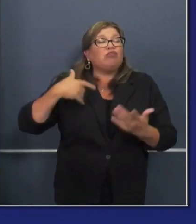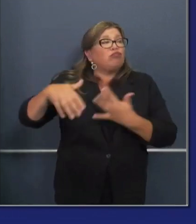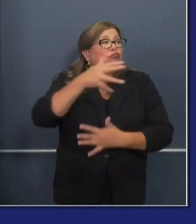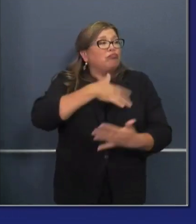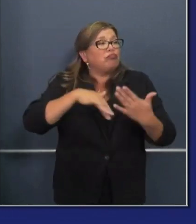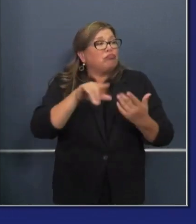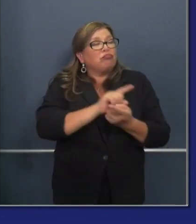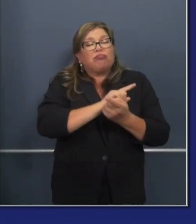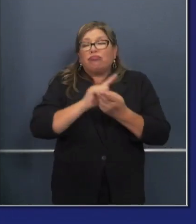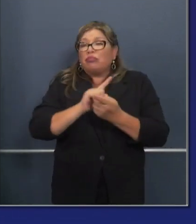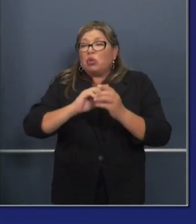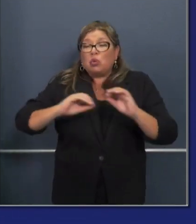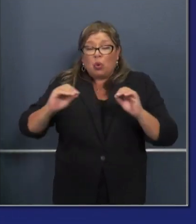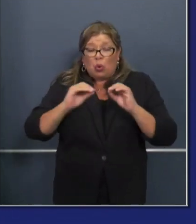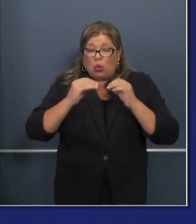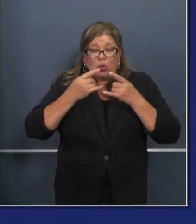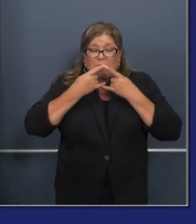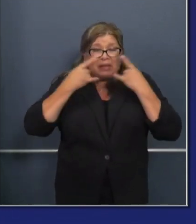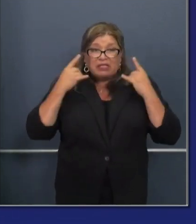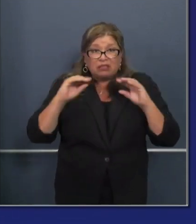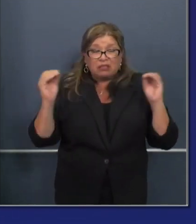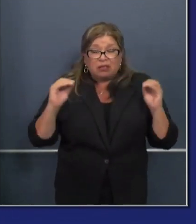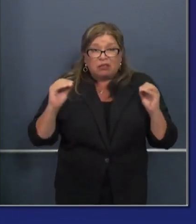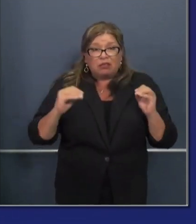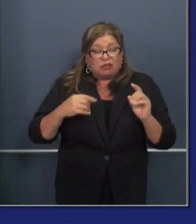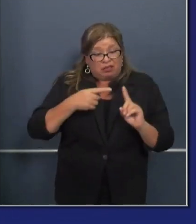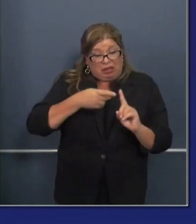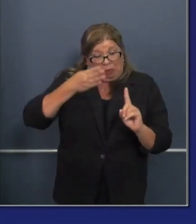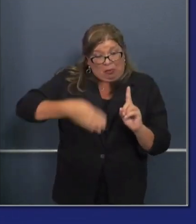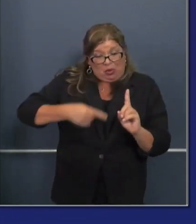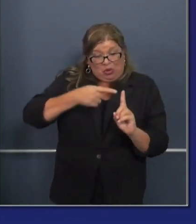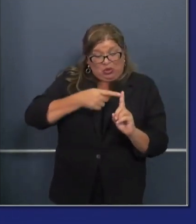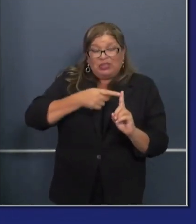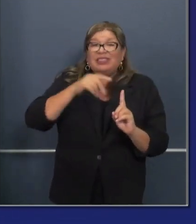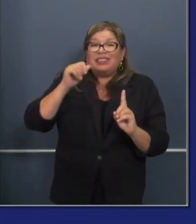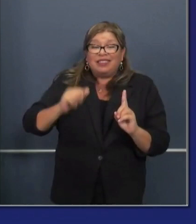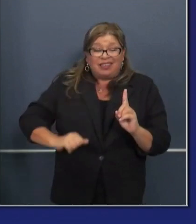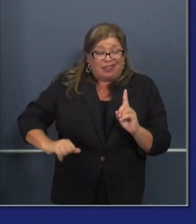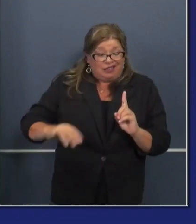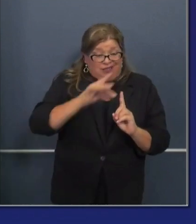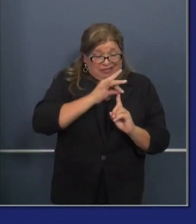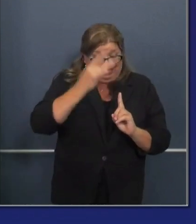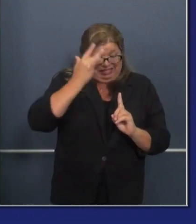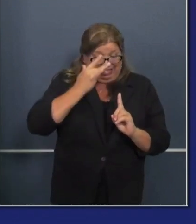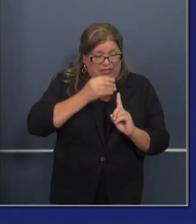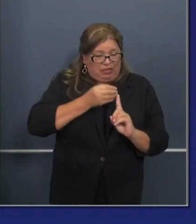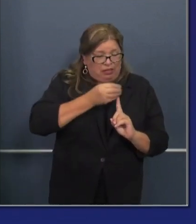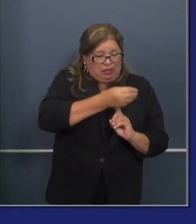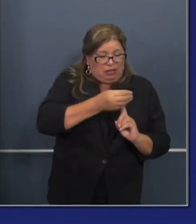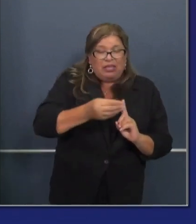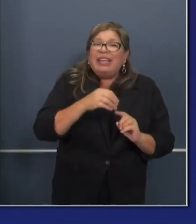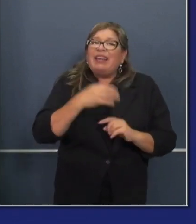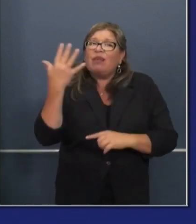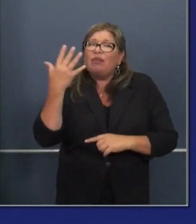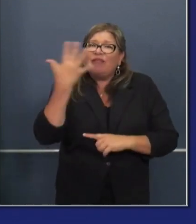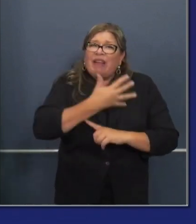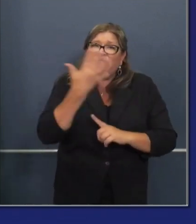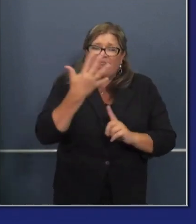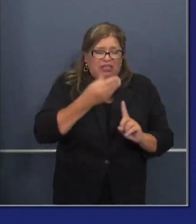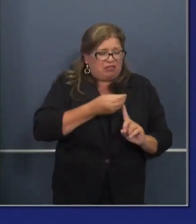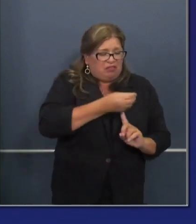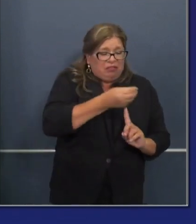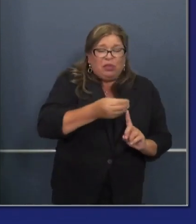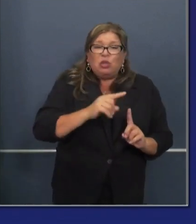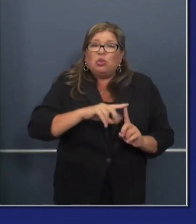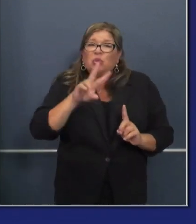see that one person within 5 days can infect up to 2.5 other people, which may not seem like a lot, but